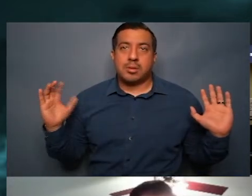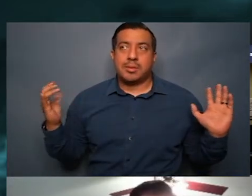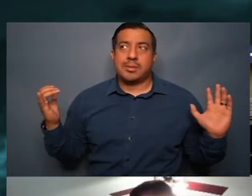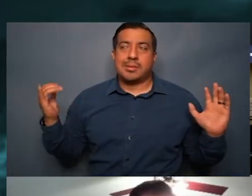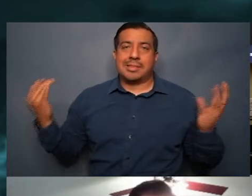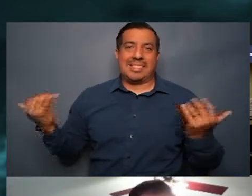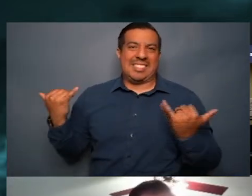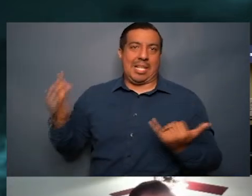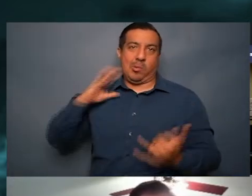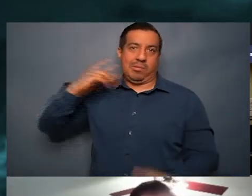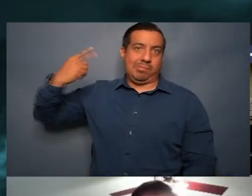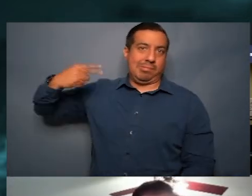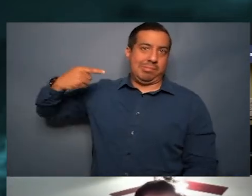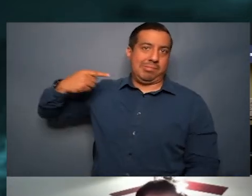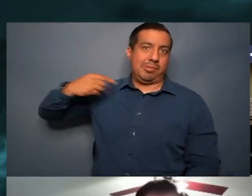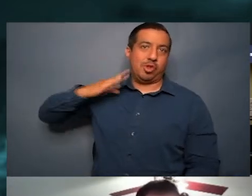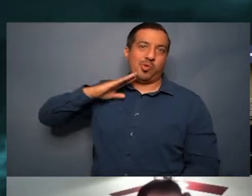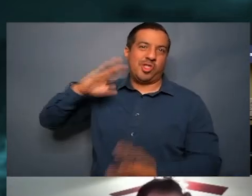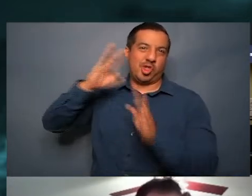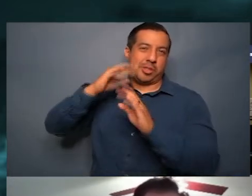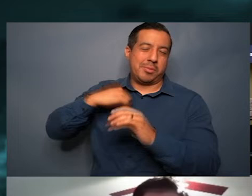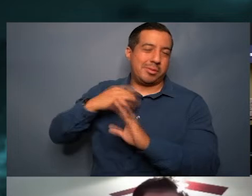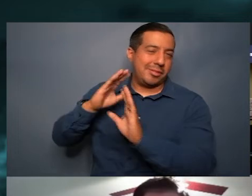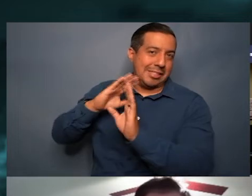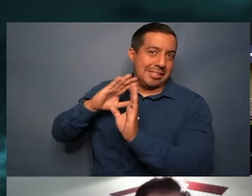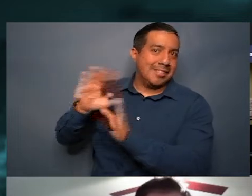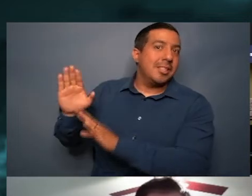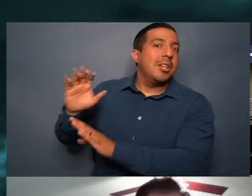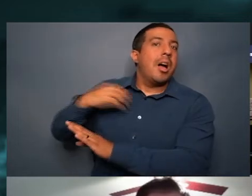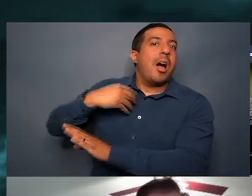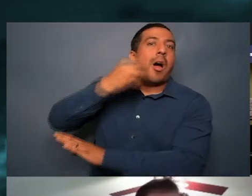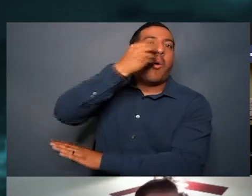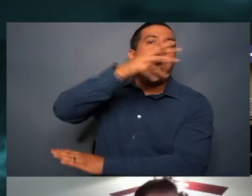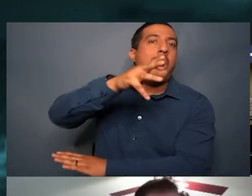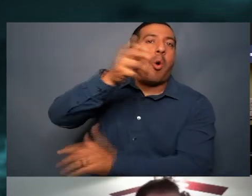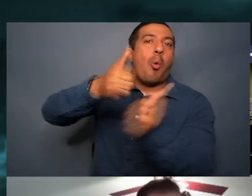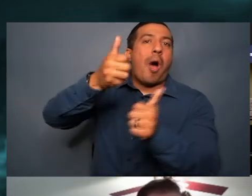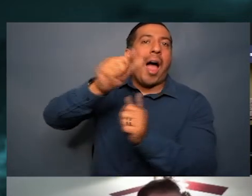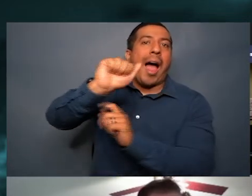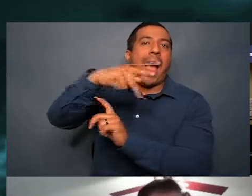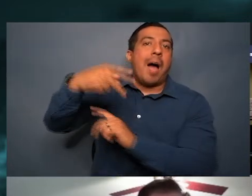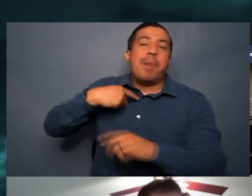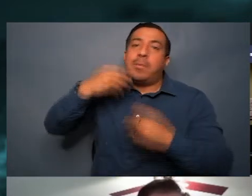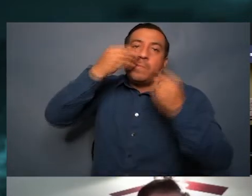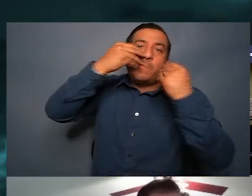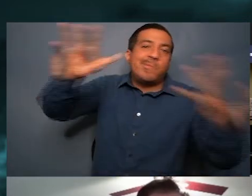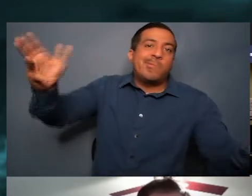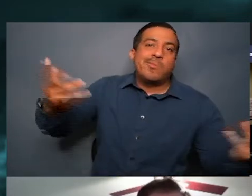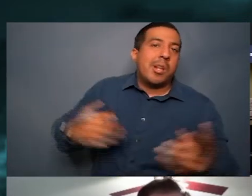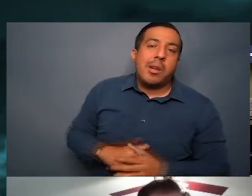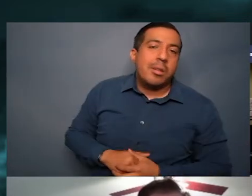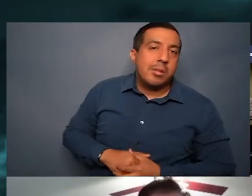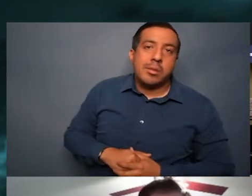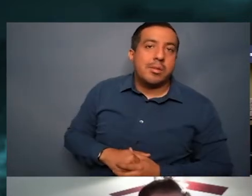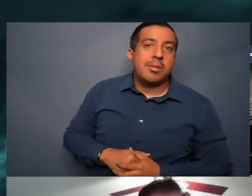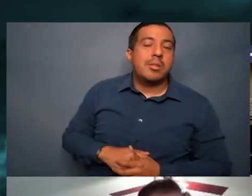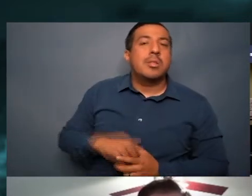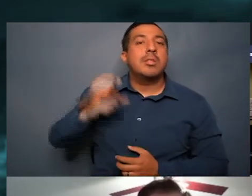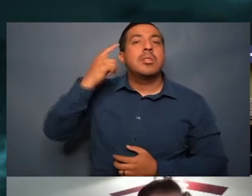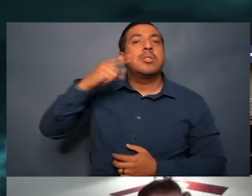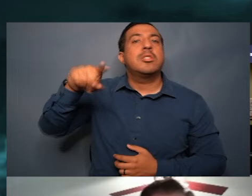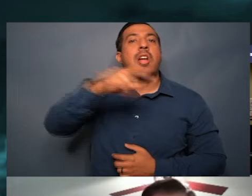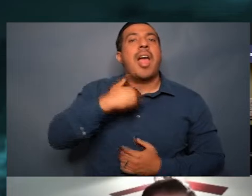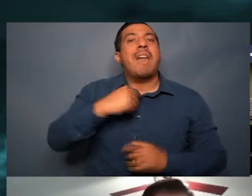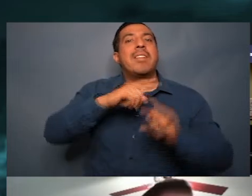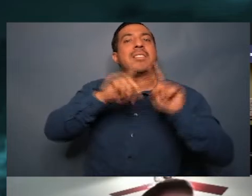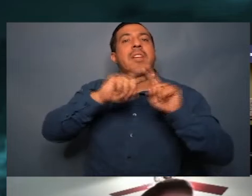here. I don't care what app you have. I really don't. And everybody has different